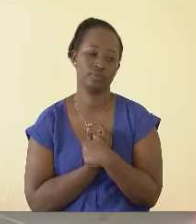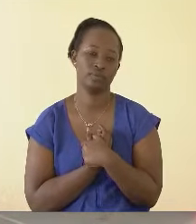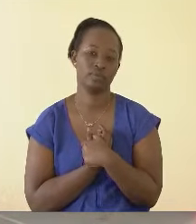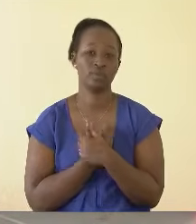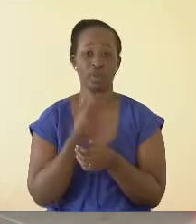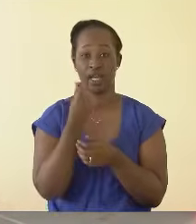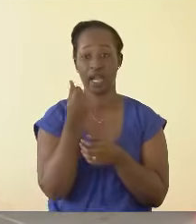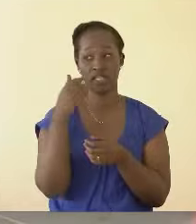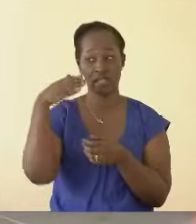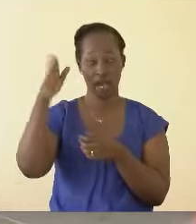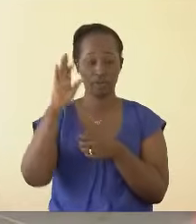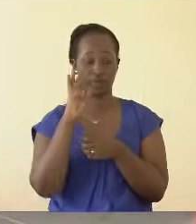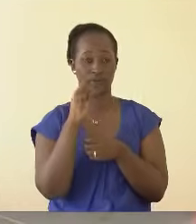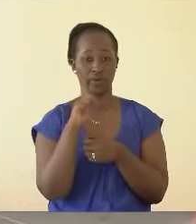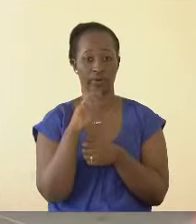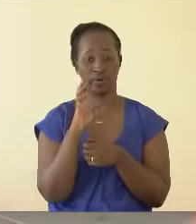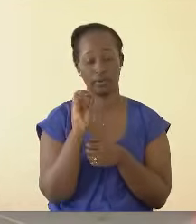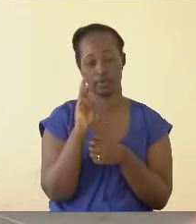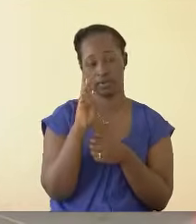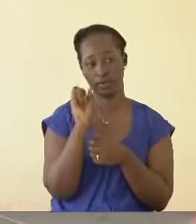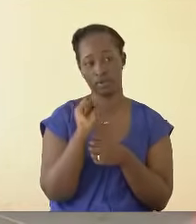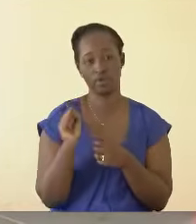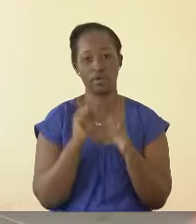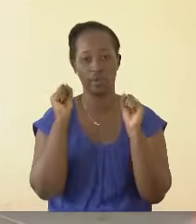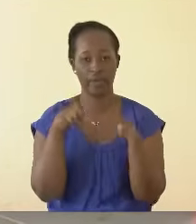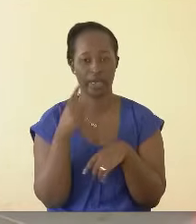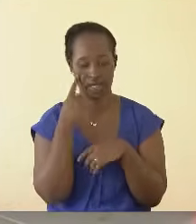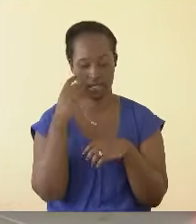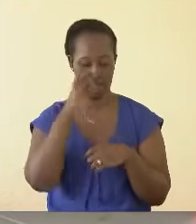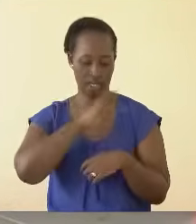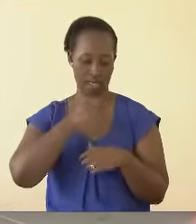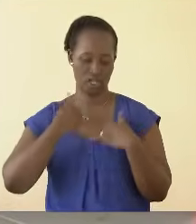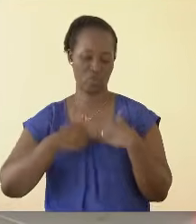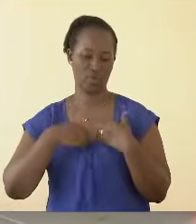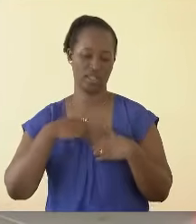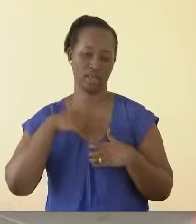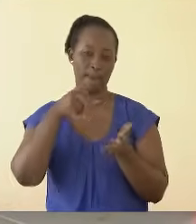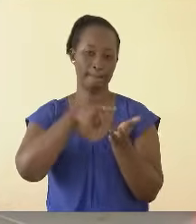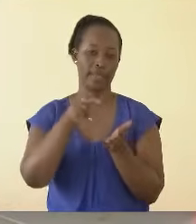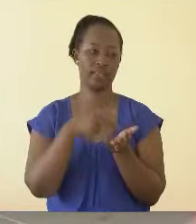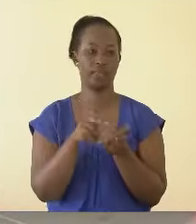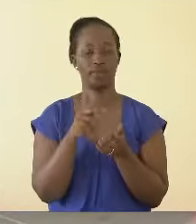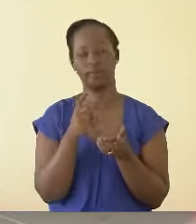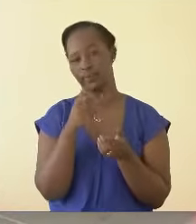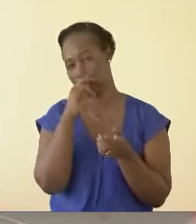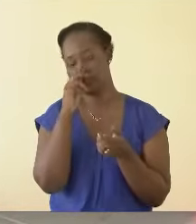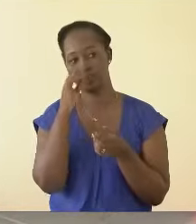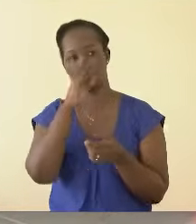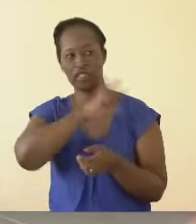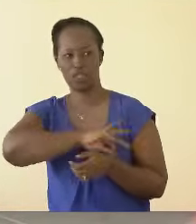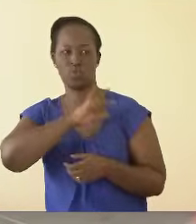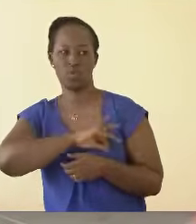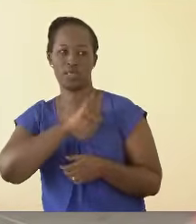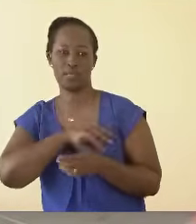cash outflows, we can begin with the interest paid on the loan that was acquired. So interest paid.